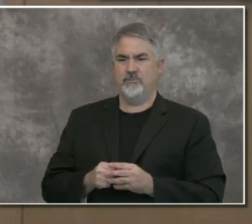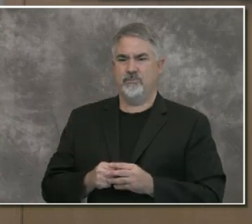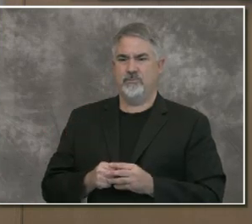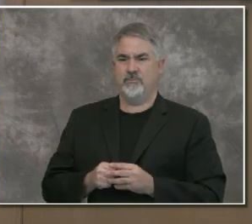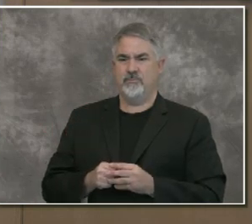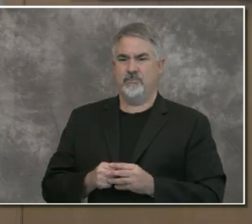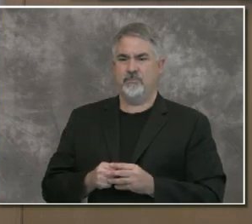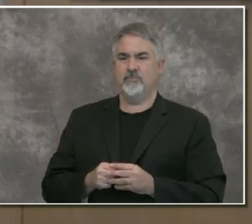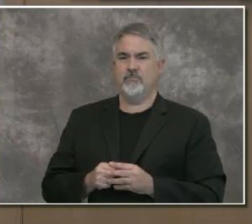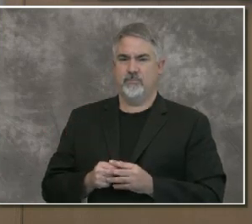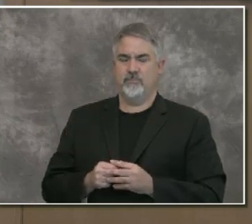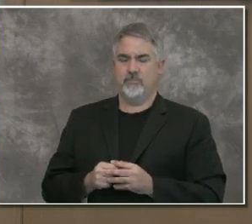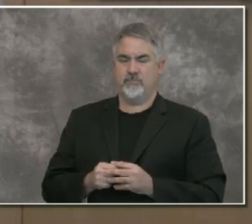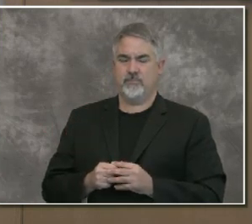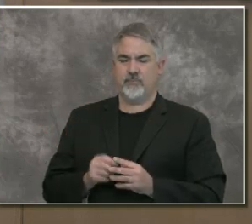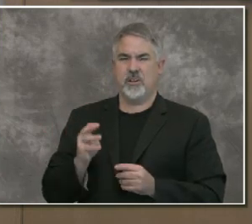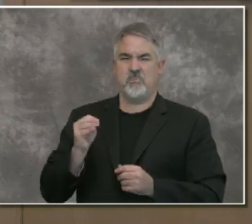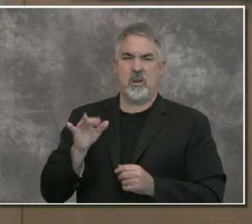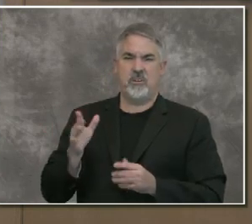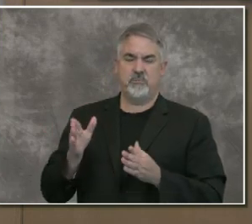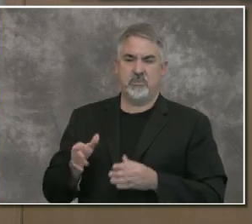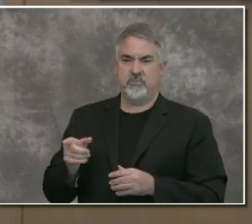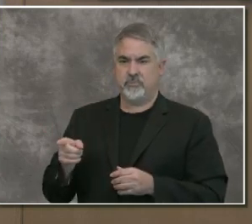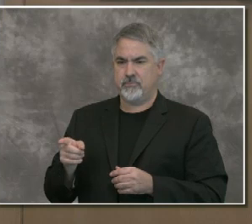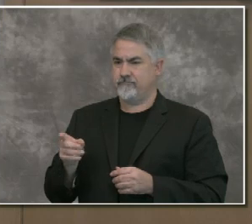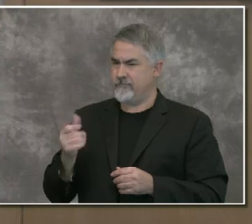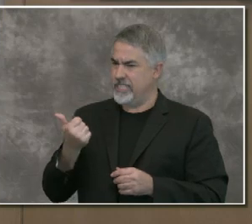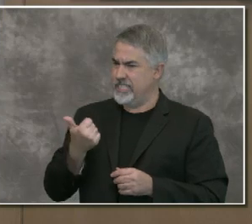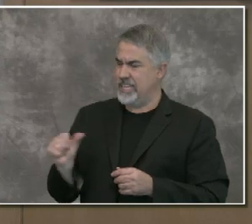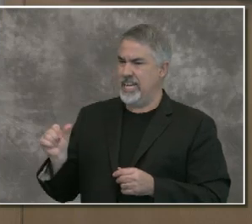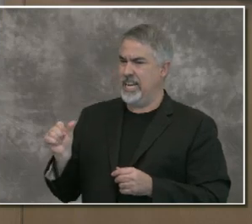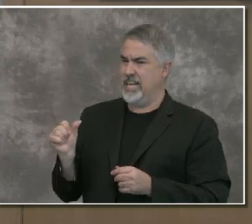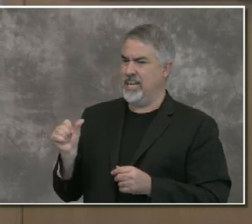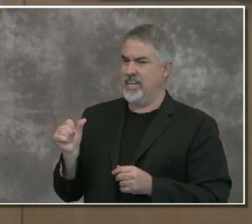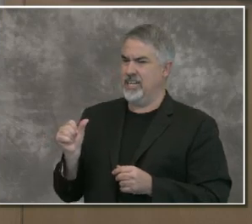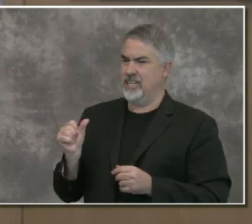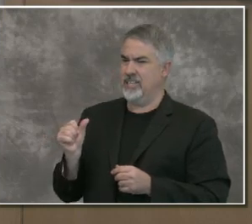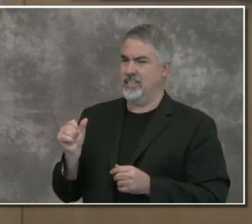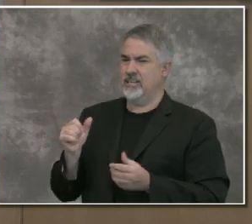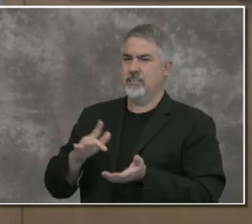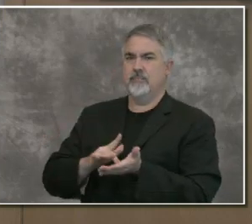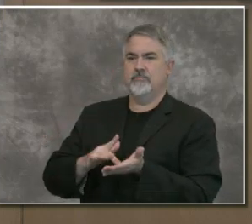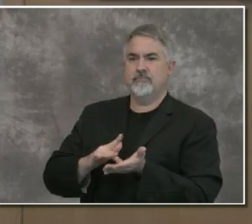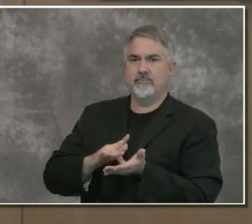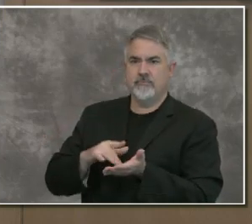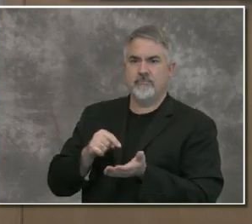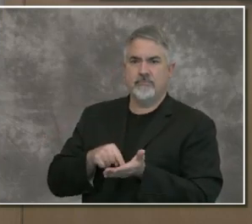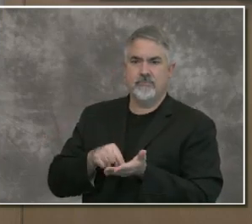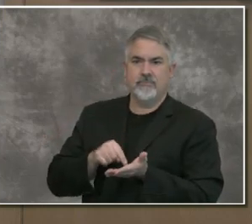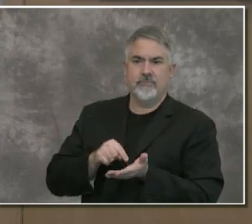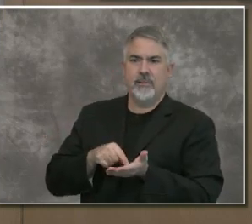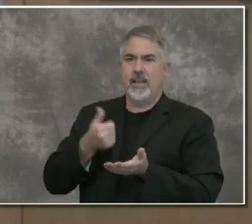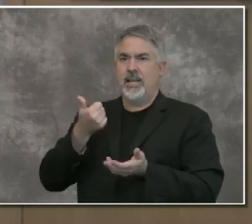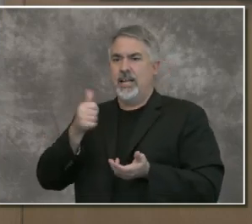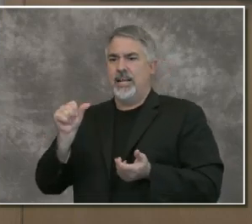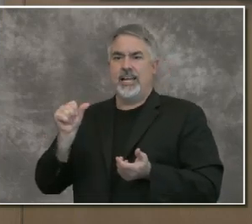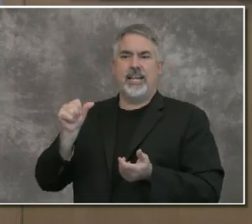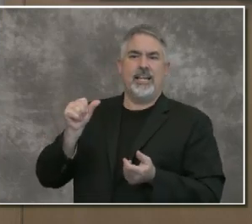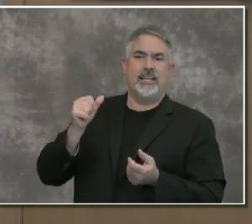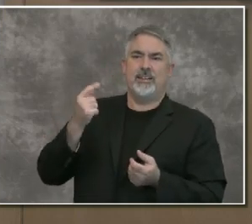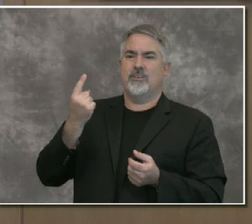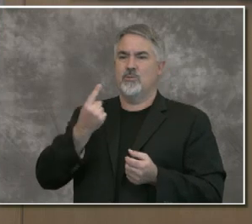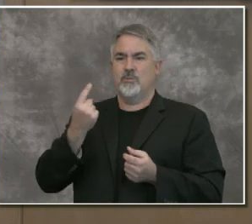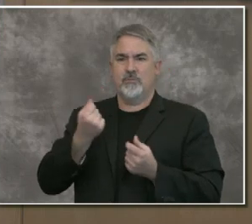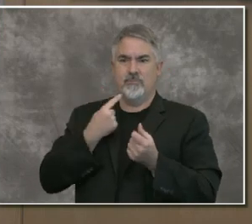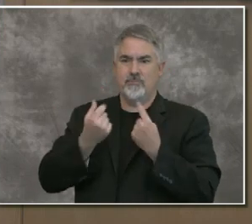you. Are any prescription drugs such as hydroxychloroquine or others currently being used to treat COVID-19